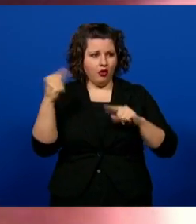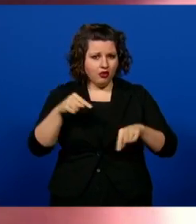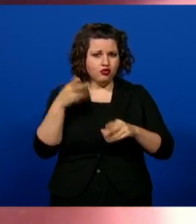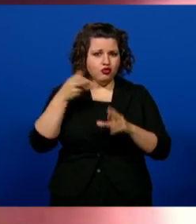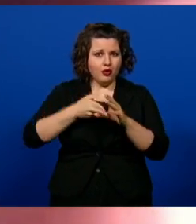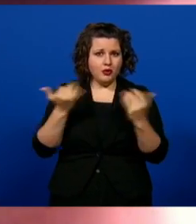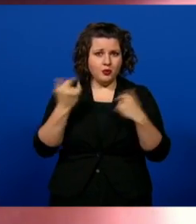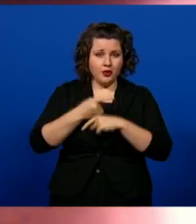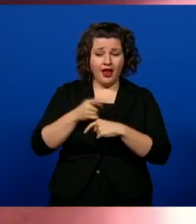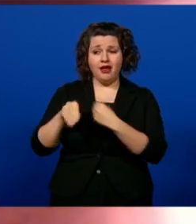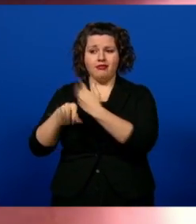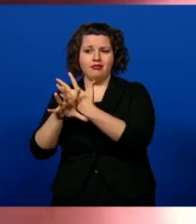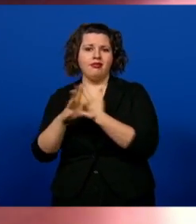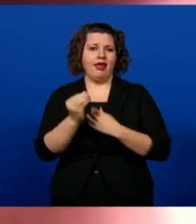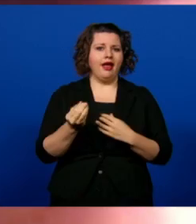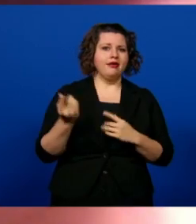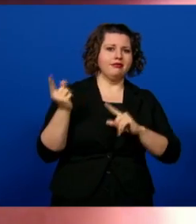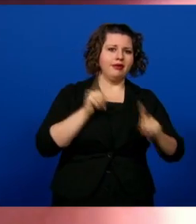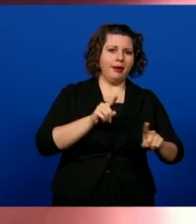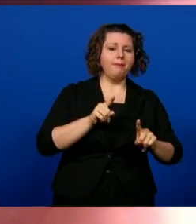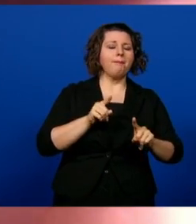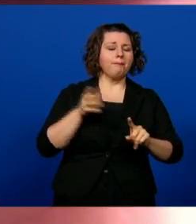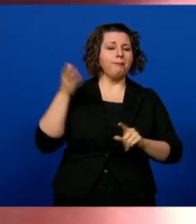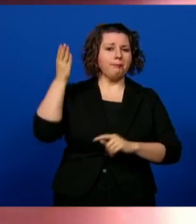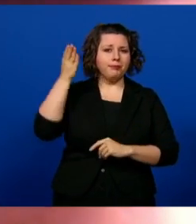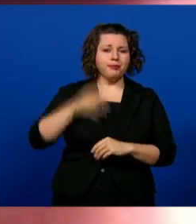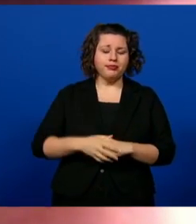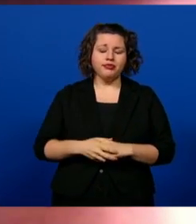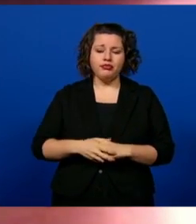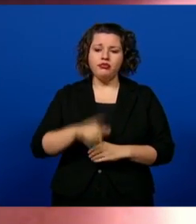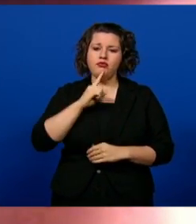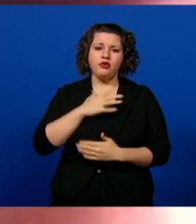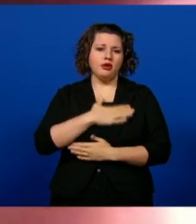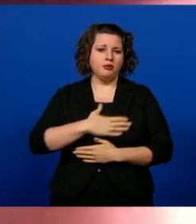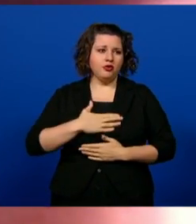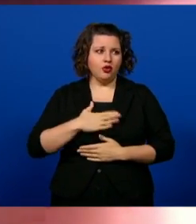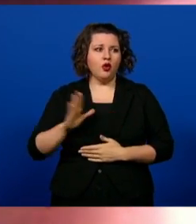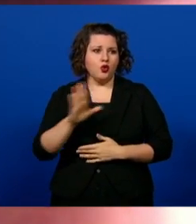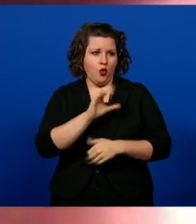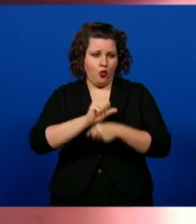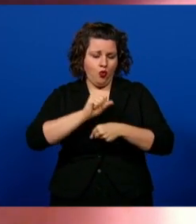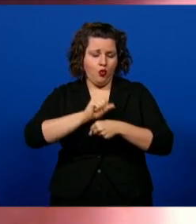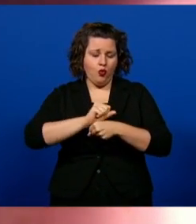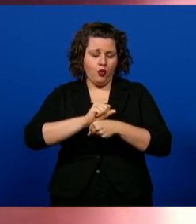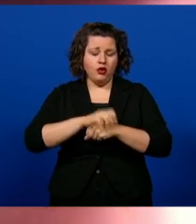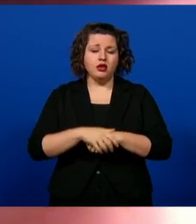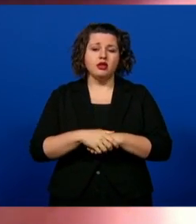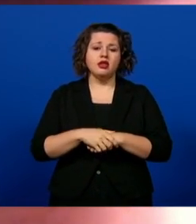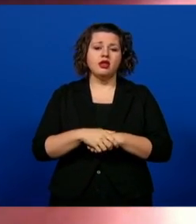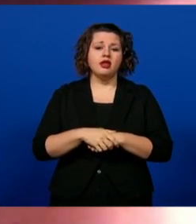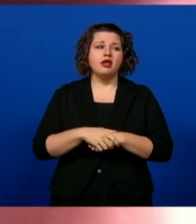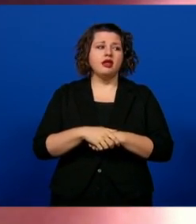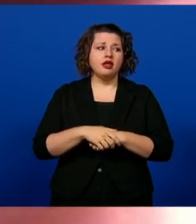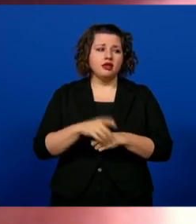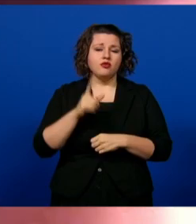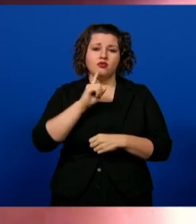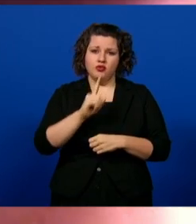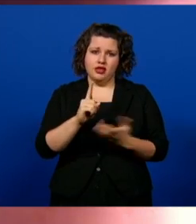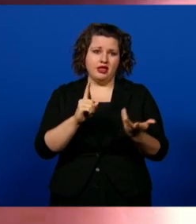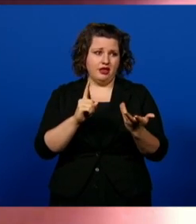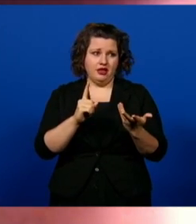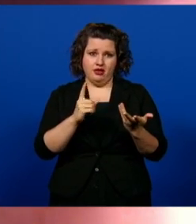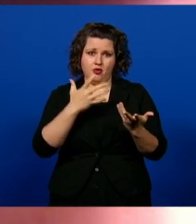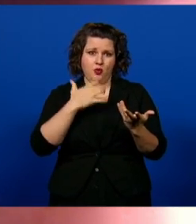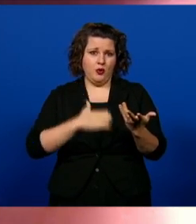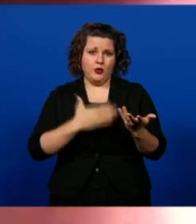both virtually and in person. We appreciate the work that you're all doing at Cardinal and wish you all the best